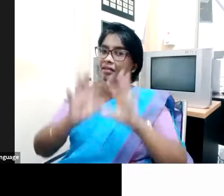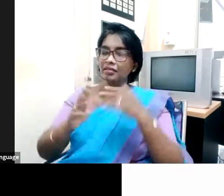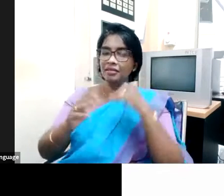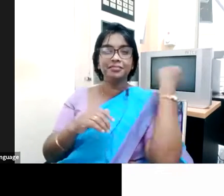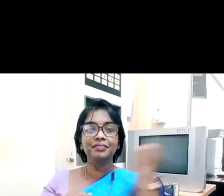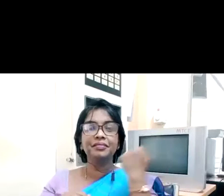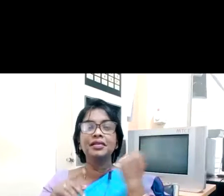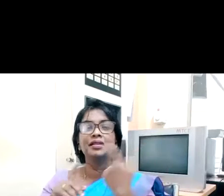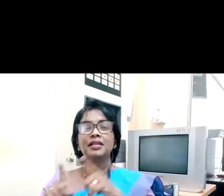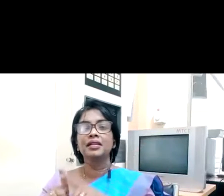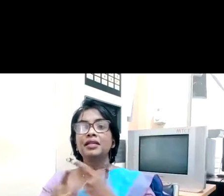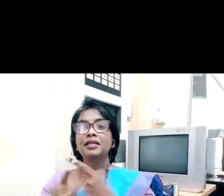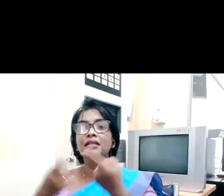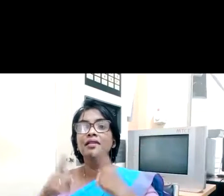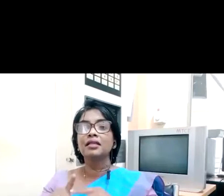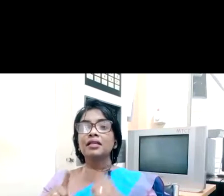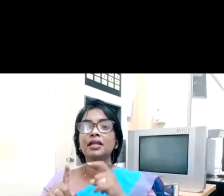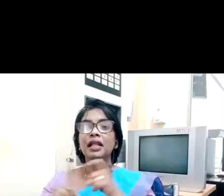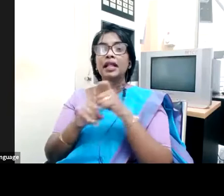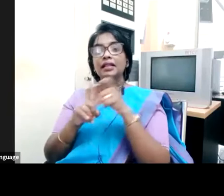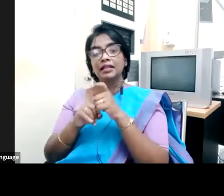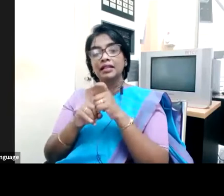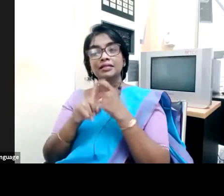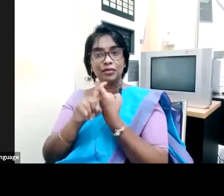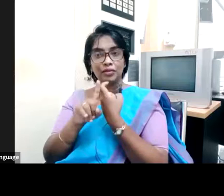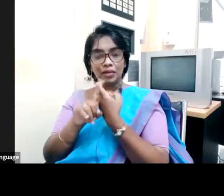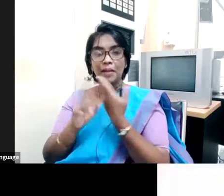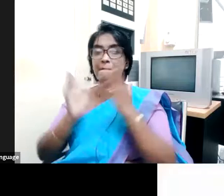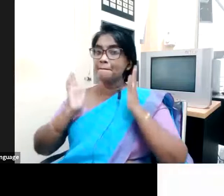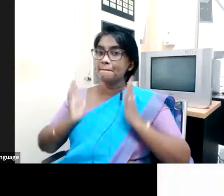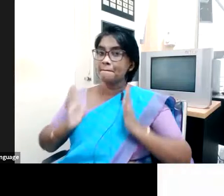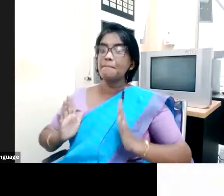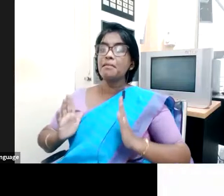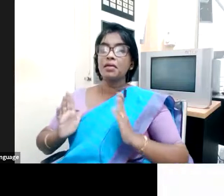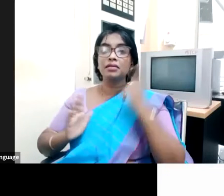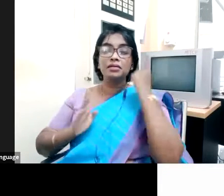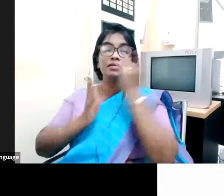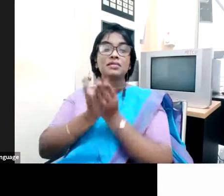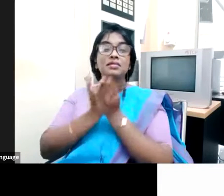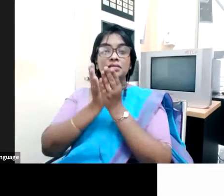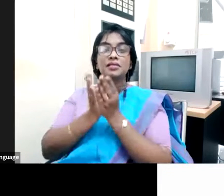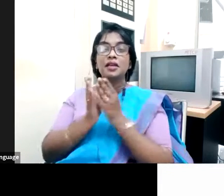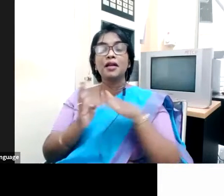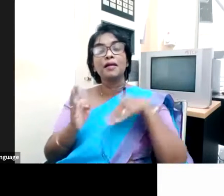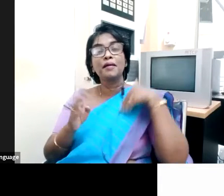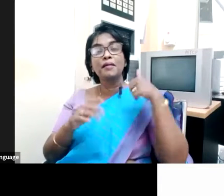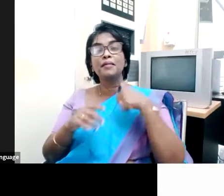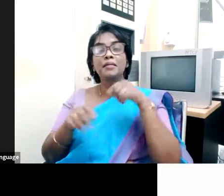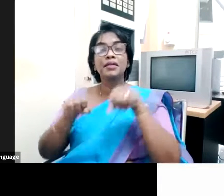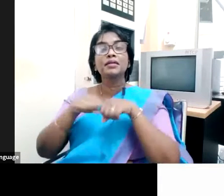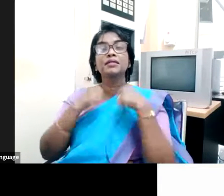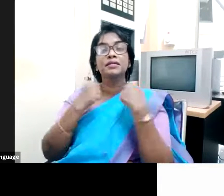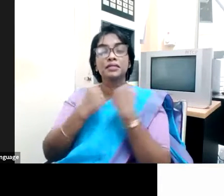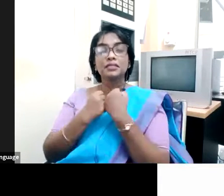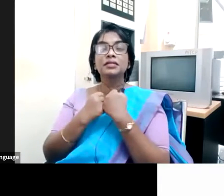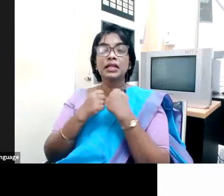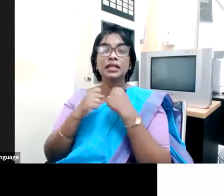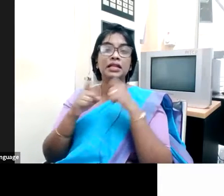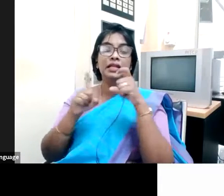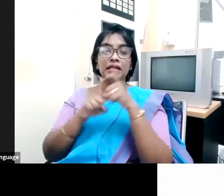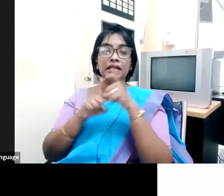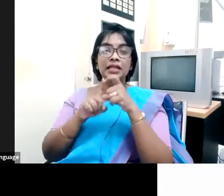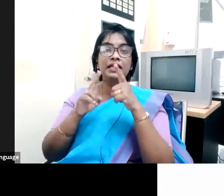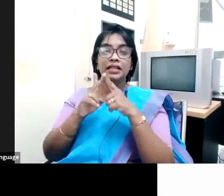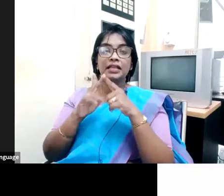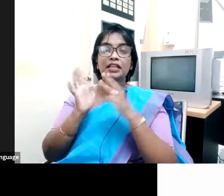is the Chief Human Resources Officer at Diesel and Motor Engineering PLC. I think Dilrukshi can especially talk